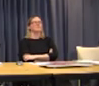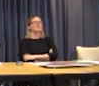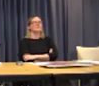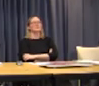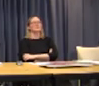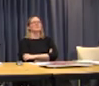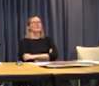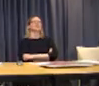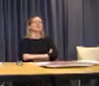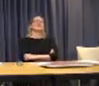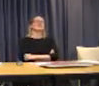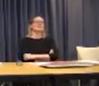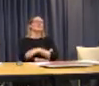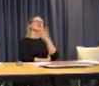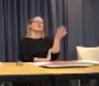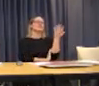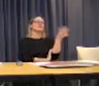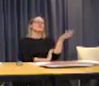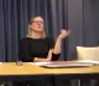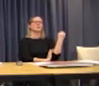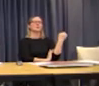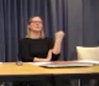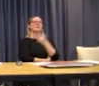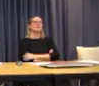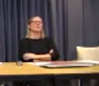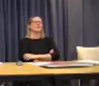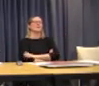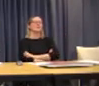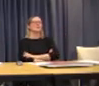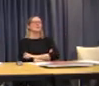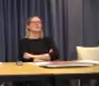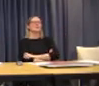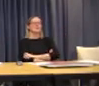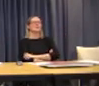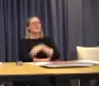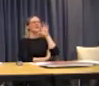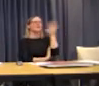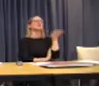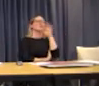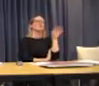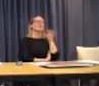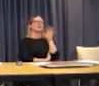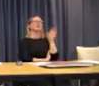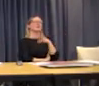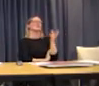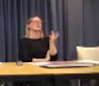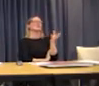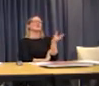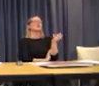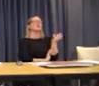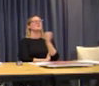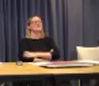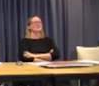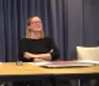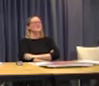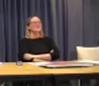that some of the participants I spoke to were trying to get at. Yeah. Yeah. Yeah, that makes sense. You mentioned Riz Gadi, who was here for the Pathways Conference last year, and I think she spoke about that in exactly those